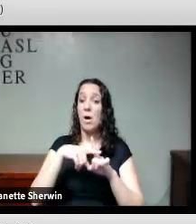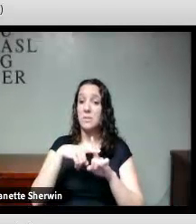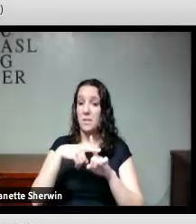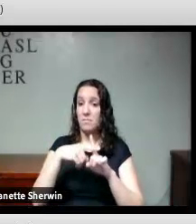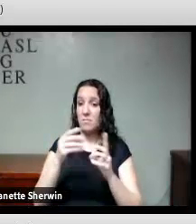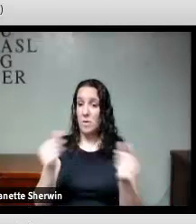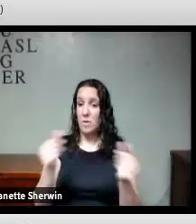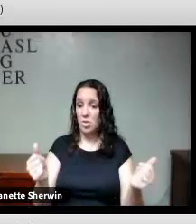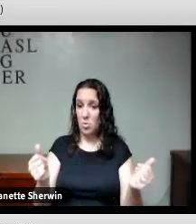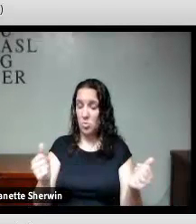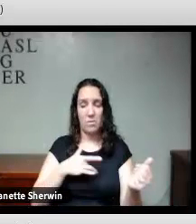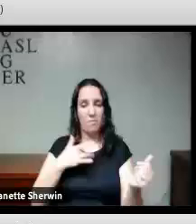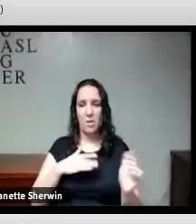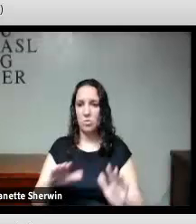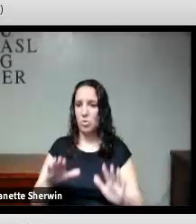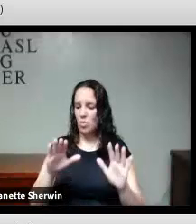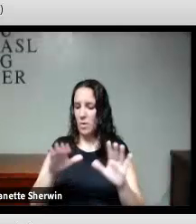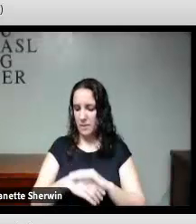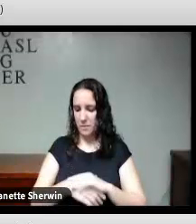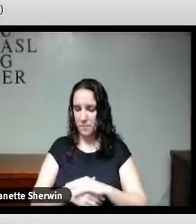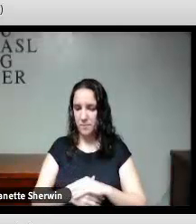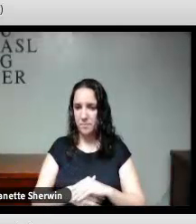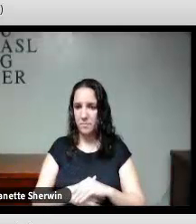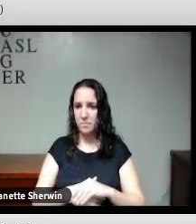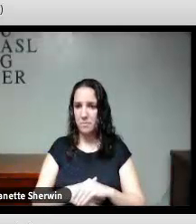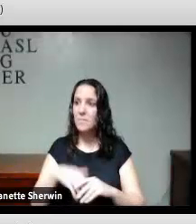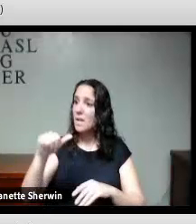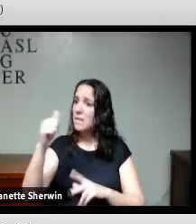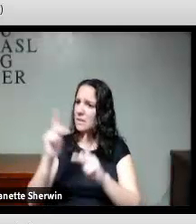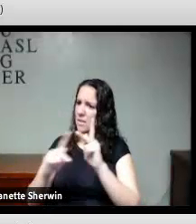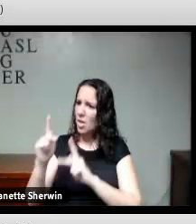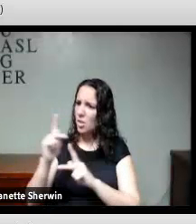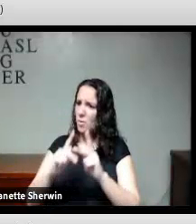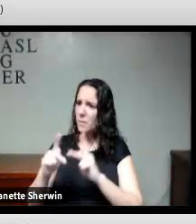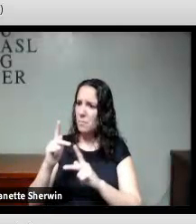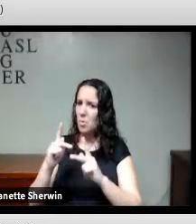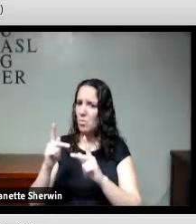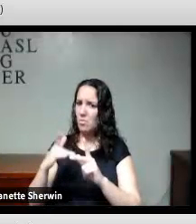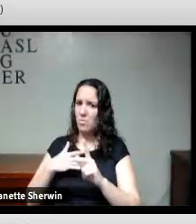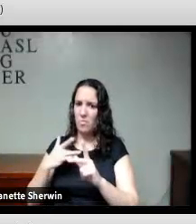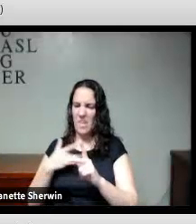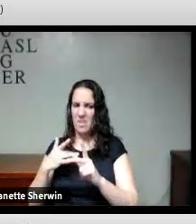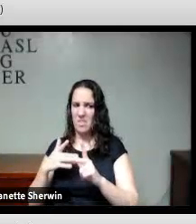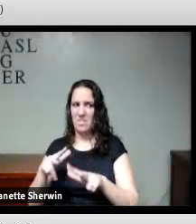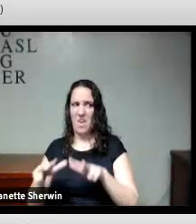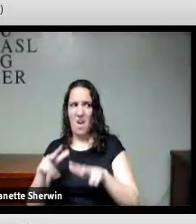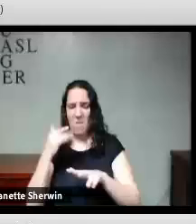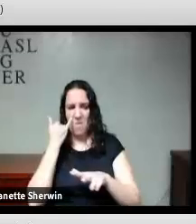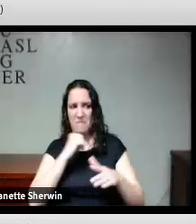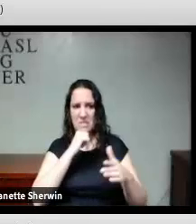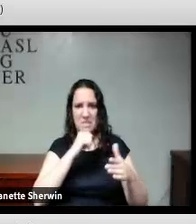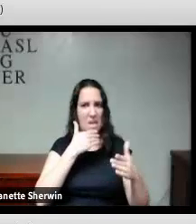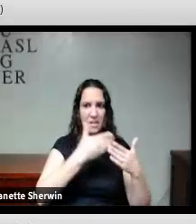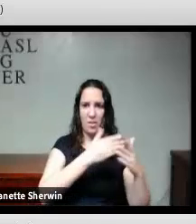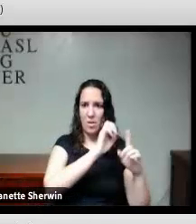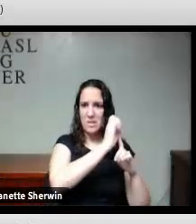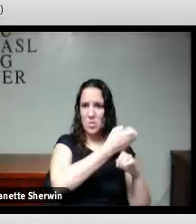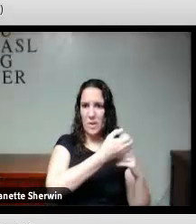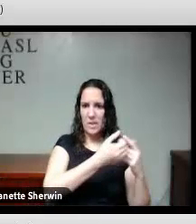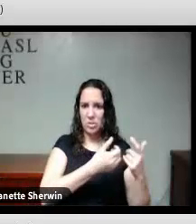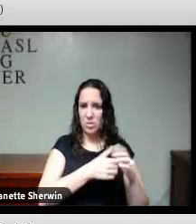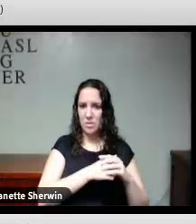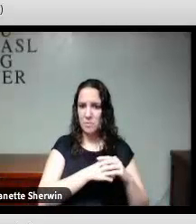And she said the other patrons who witness the interaction feel awkward. It's very awkward to be in that situation. And you know what? If I'm the other patron, I start to